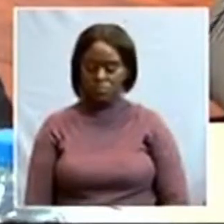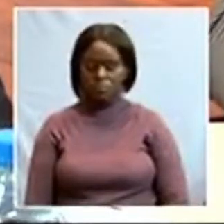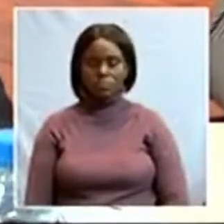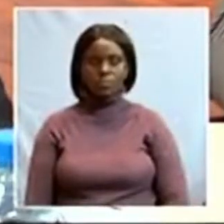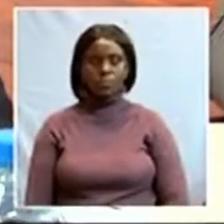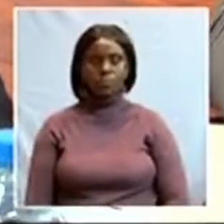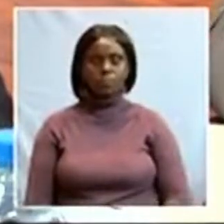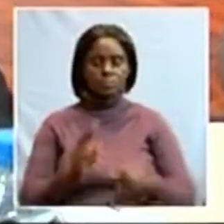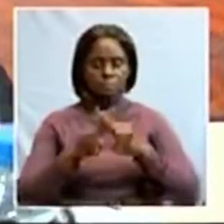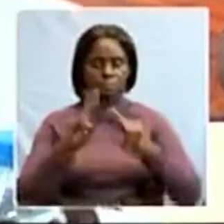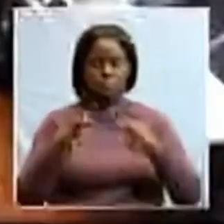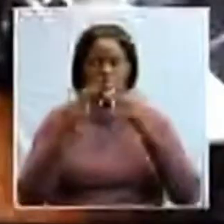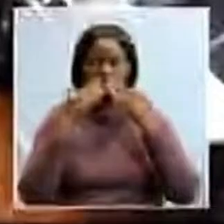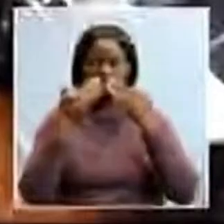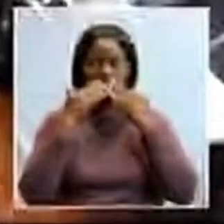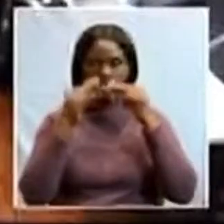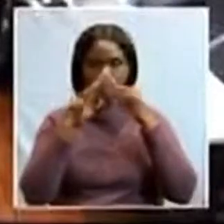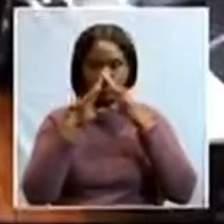Thank you, Chair.